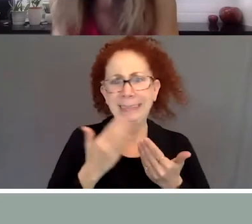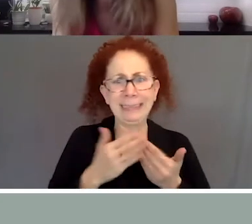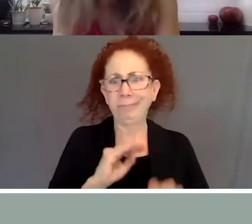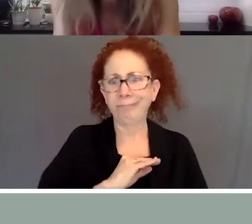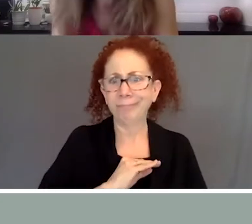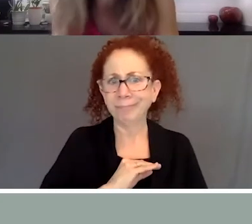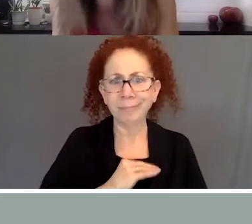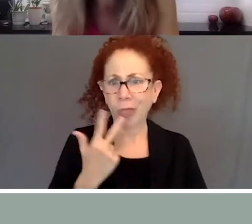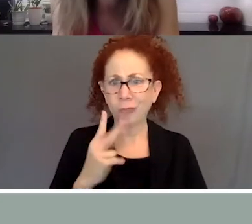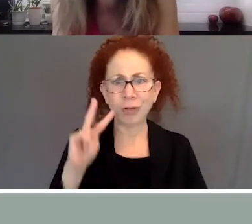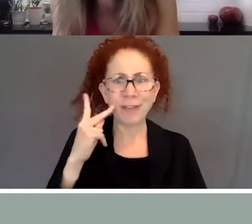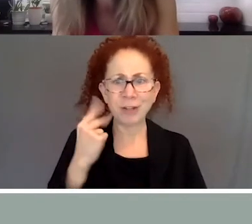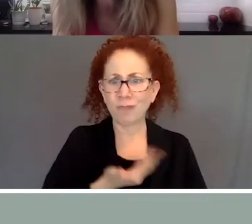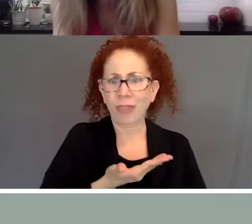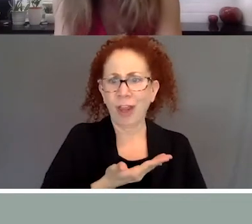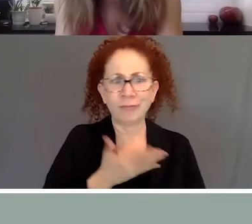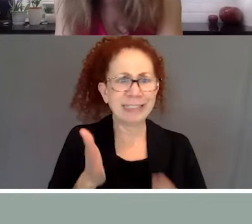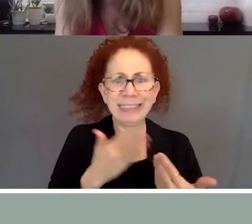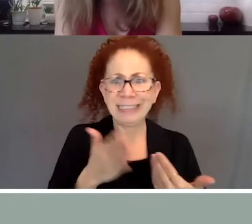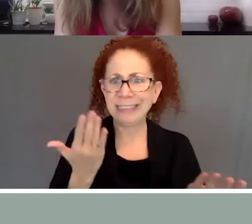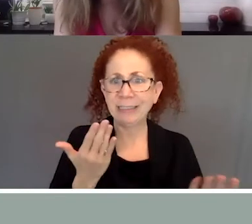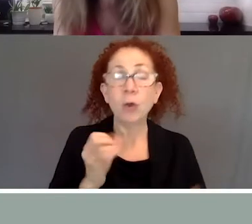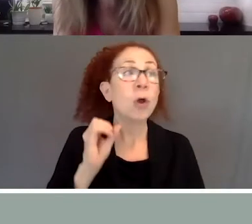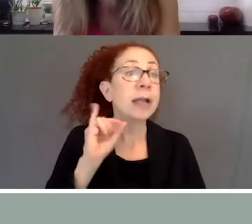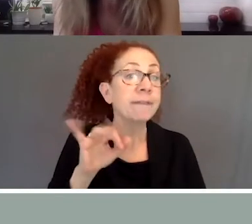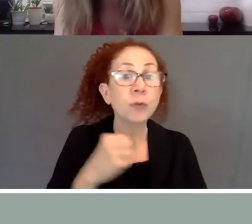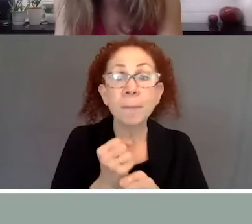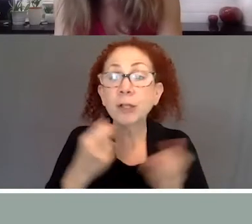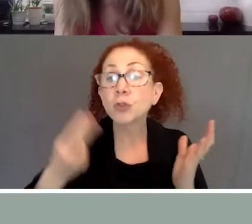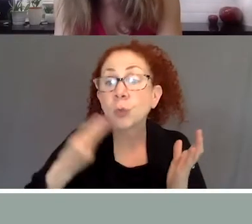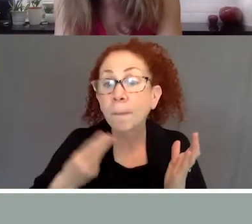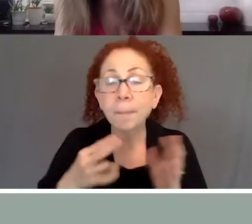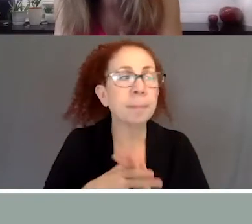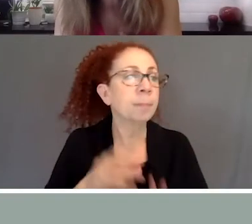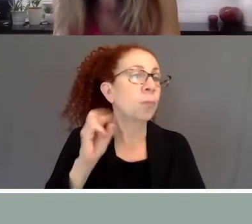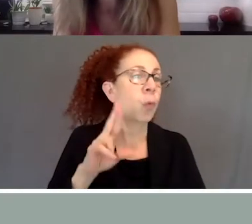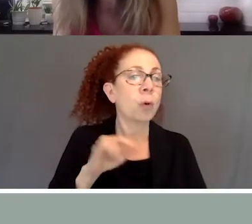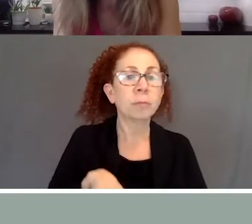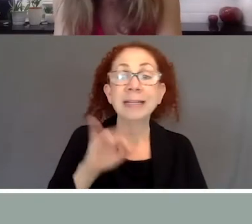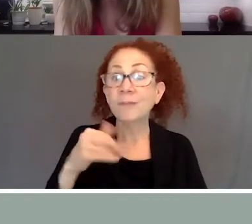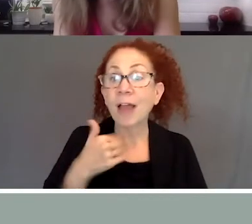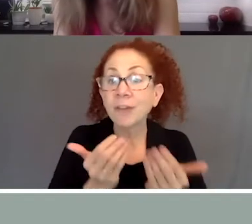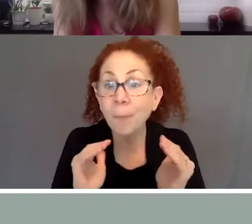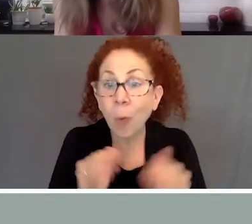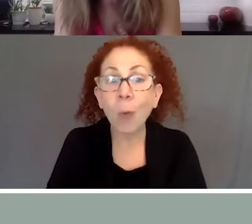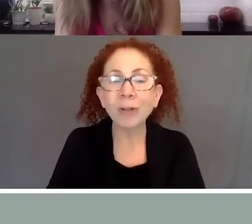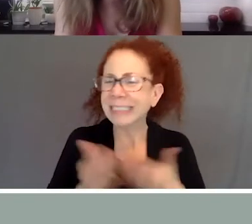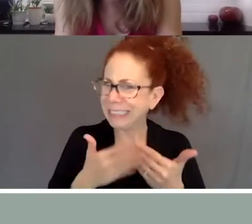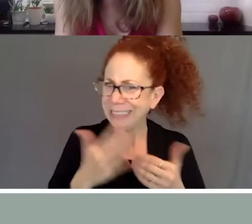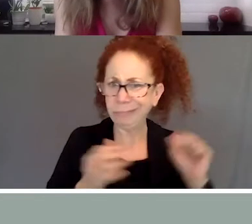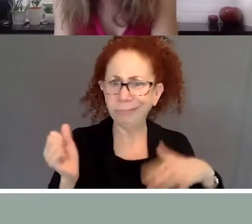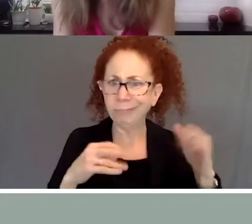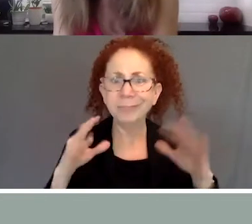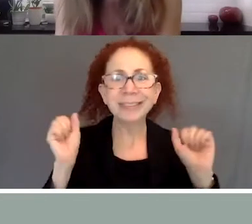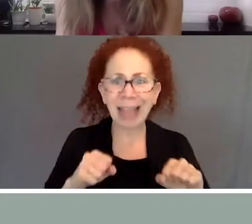have 3 veggies potentially in that salad. Or if you're making a soup or you're having a bowl, you can easily layer